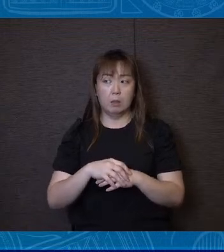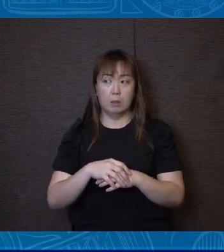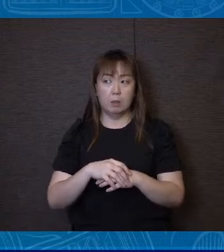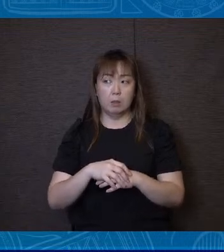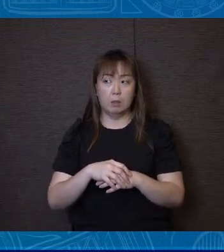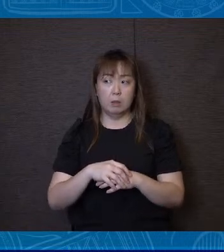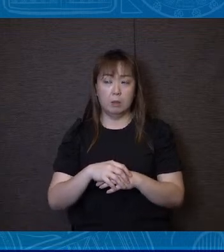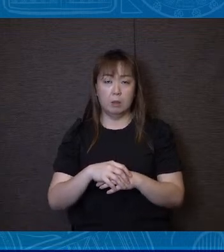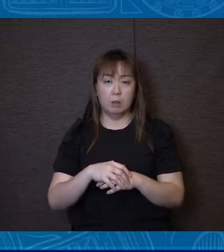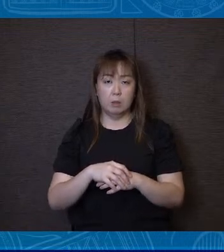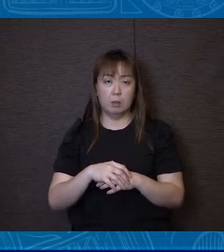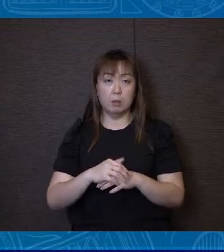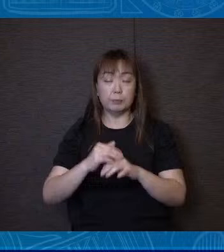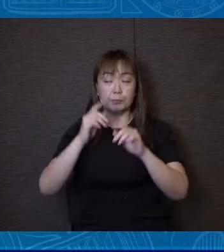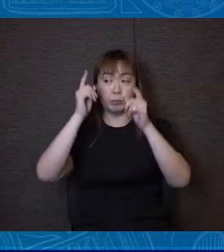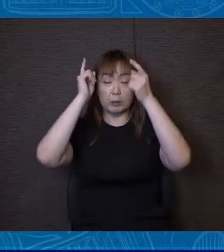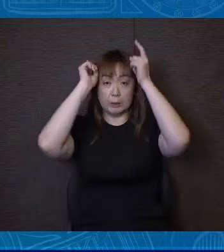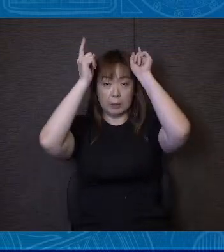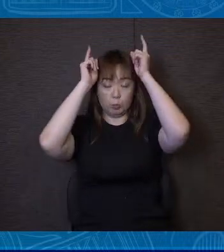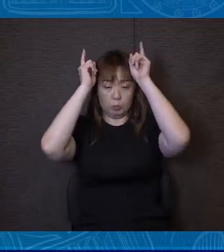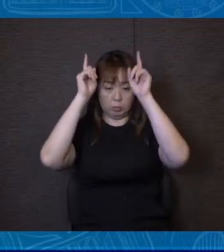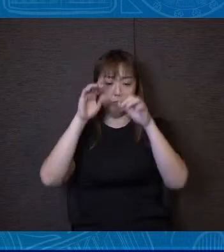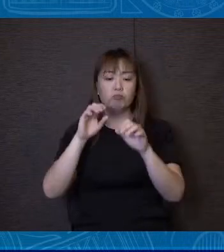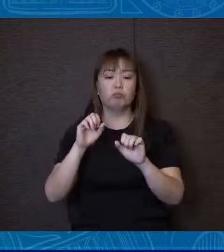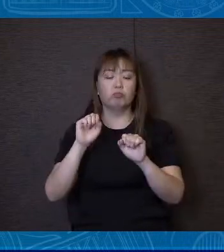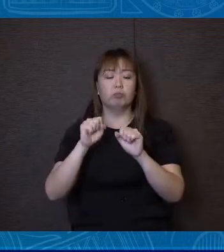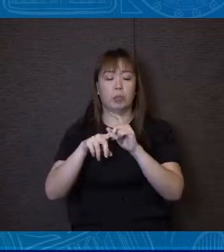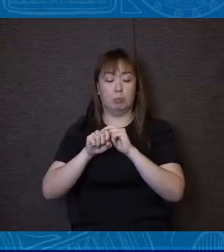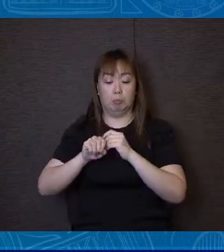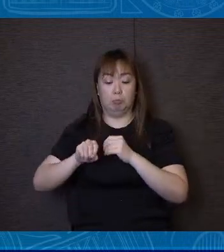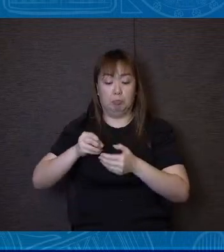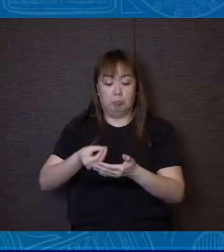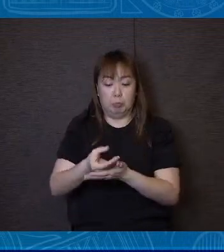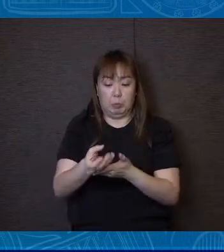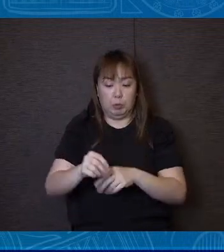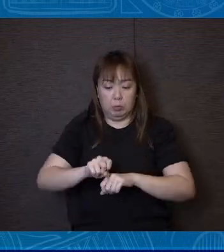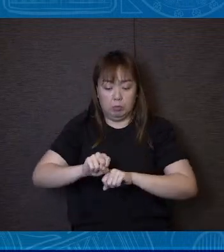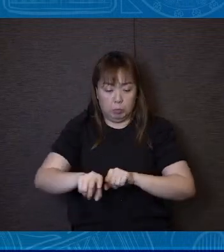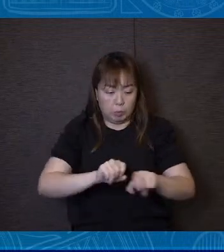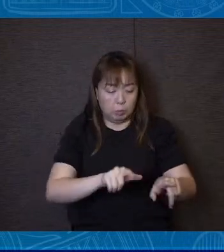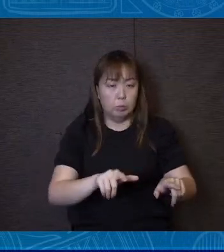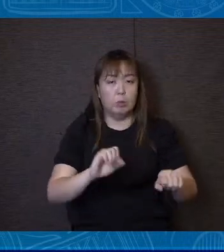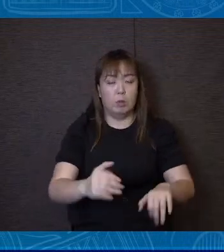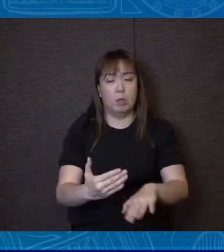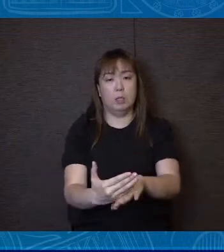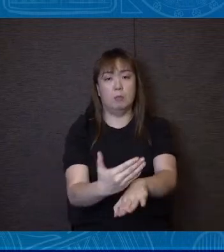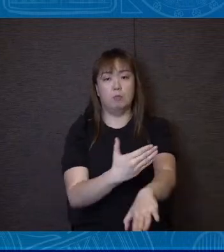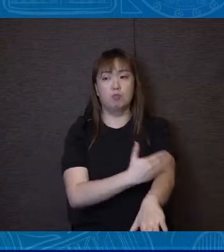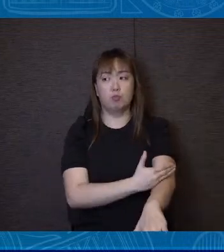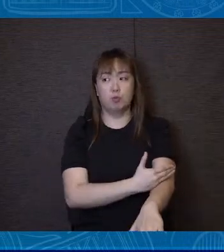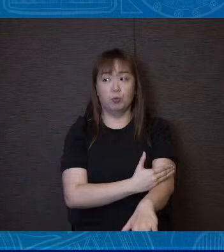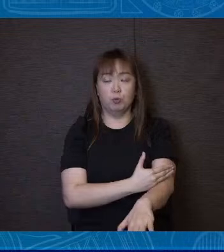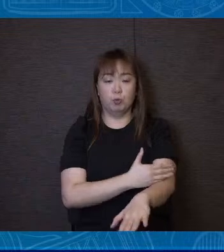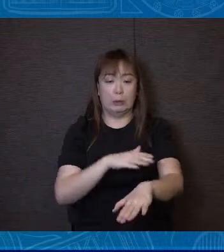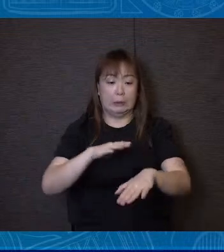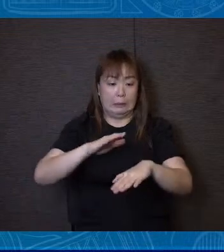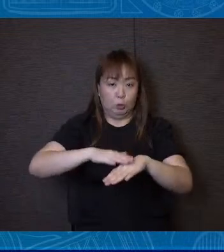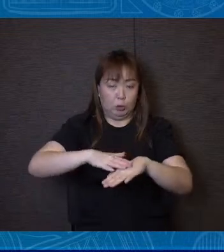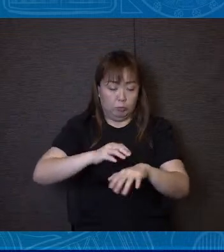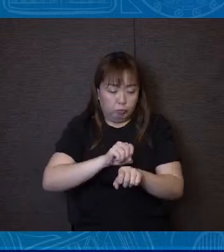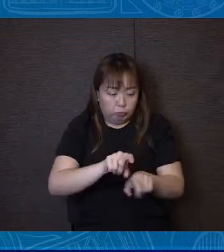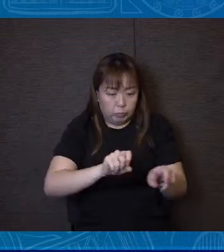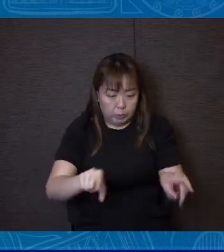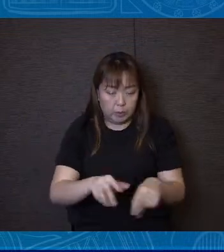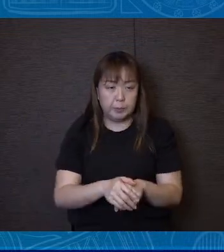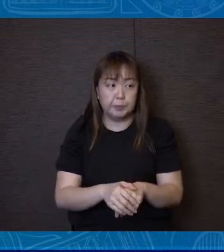direct-to-device will be a major improvement to the way we deliver emergency alert messages. When you come to think of